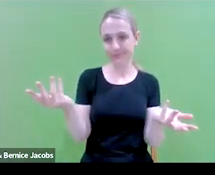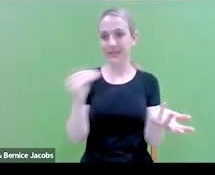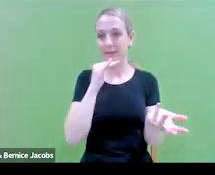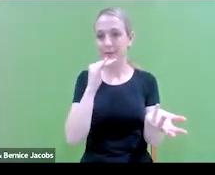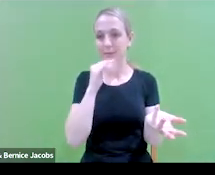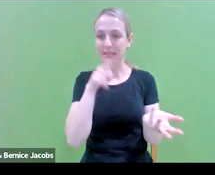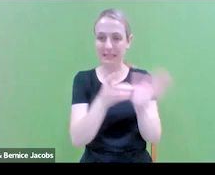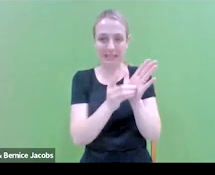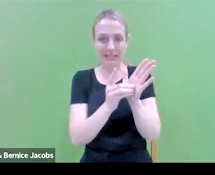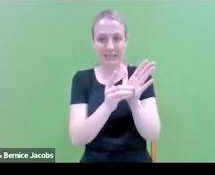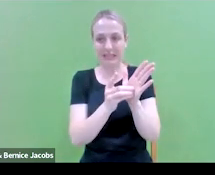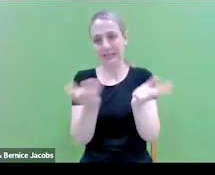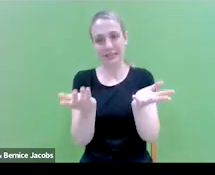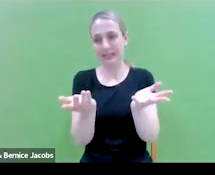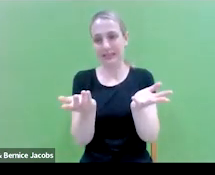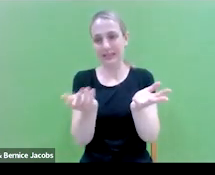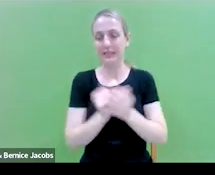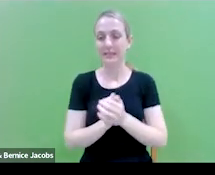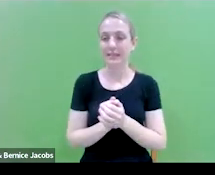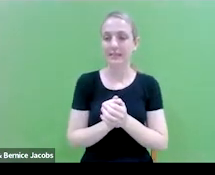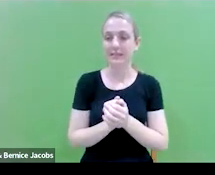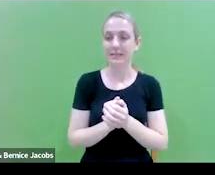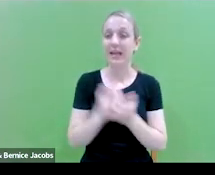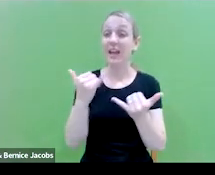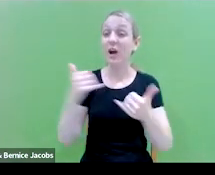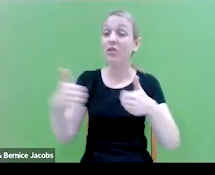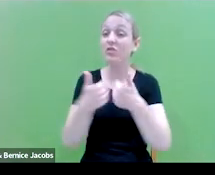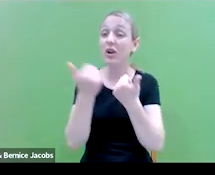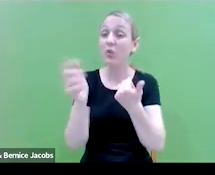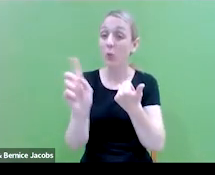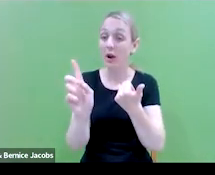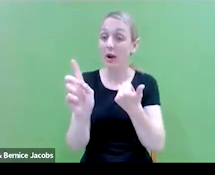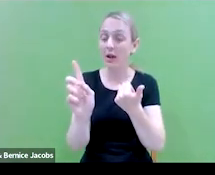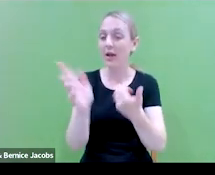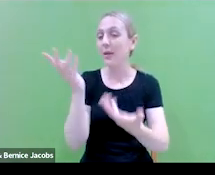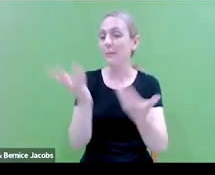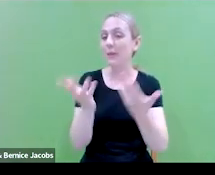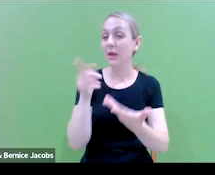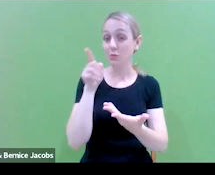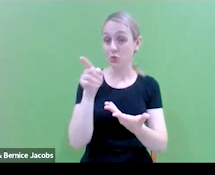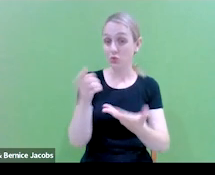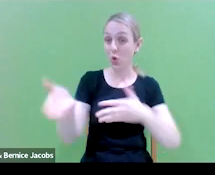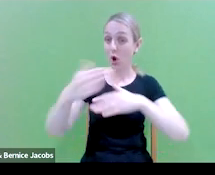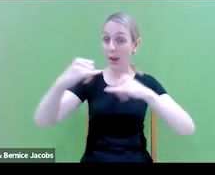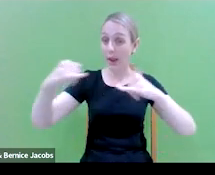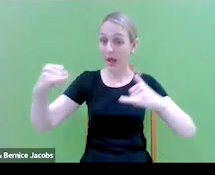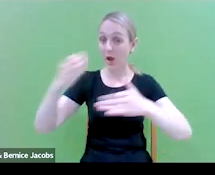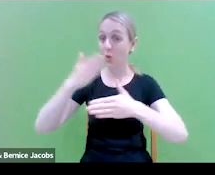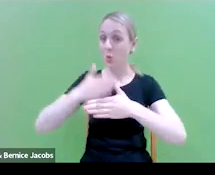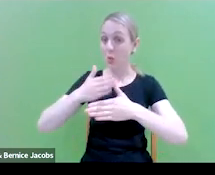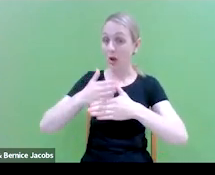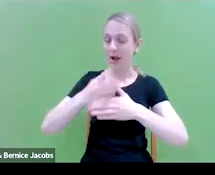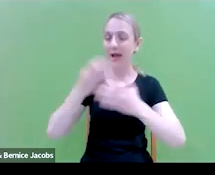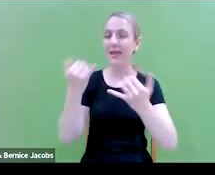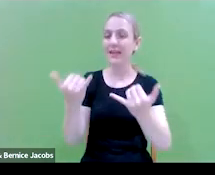and developed. So the challenge really is, if you are working in this space, to what extent can you